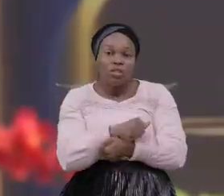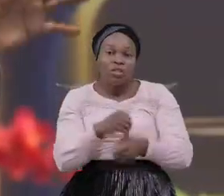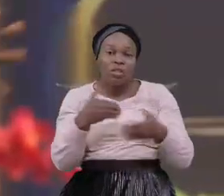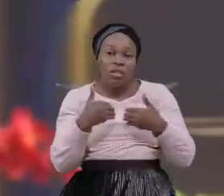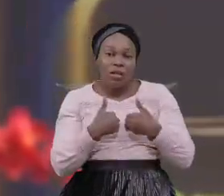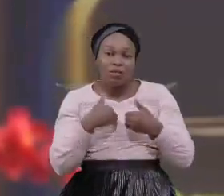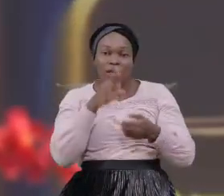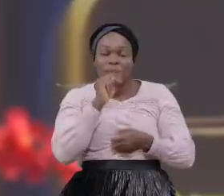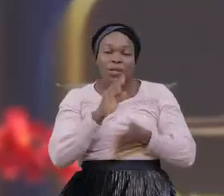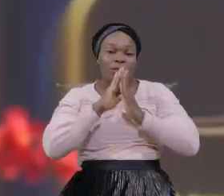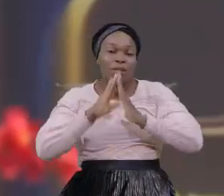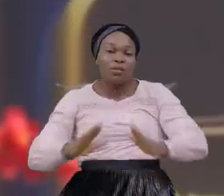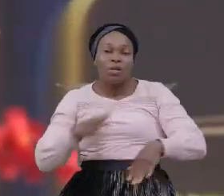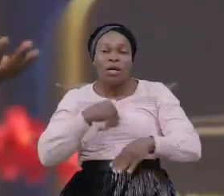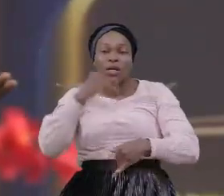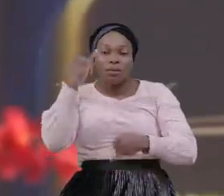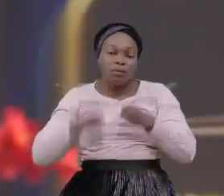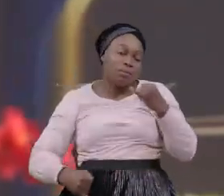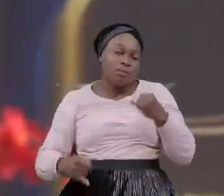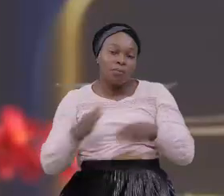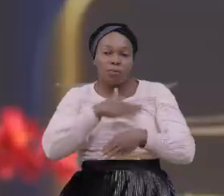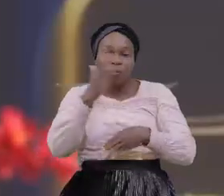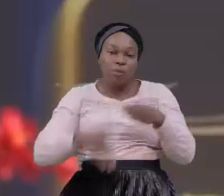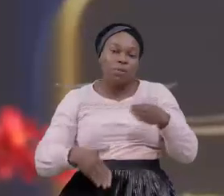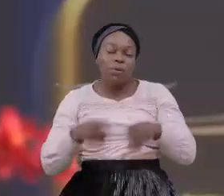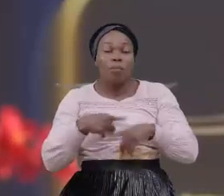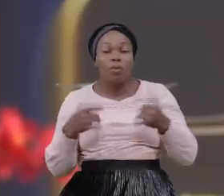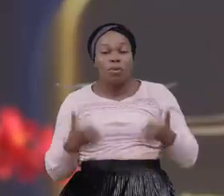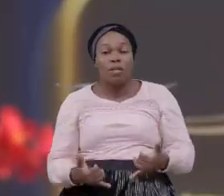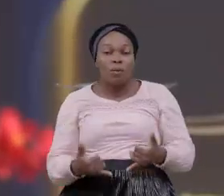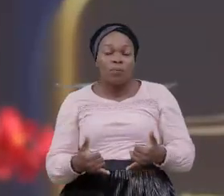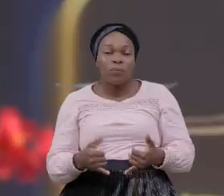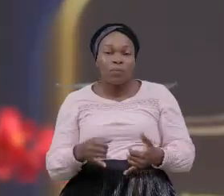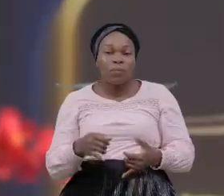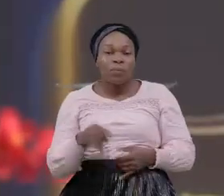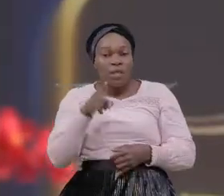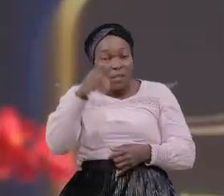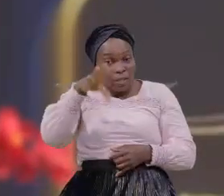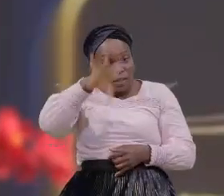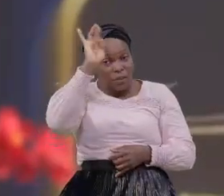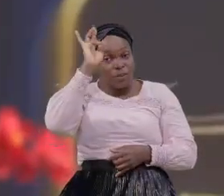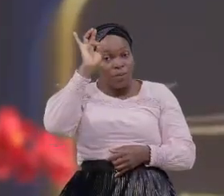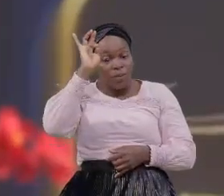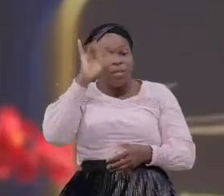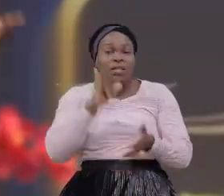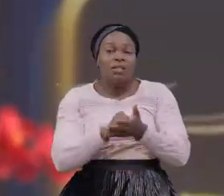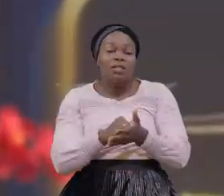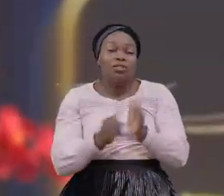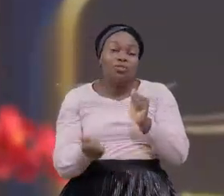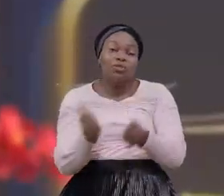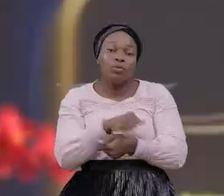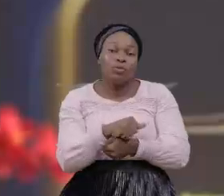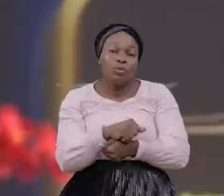and it was final. But now I discover that change is